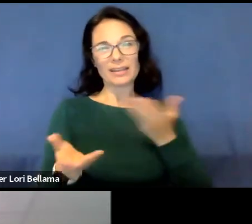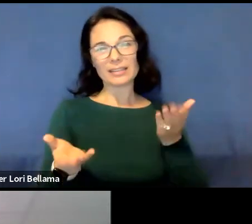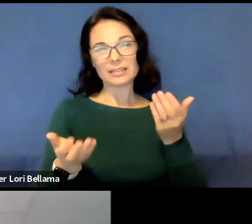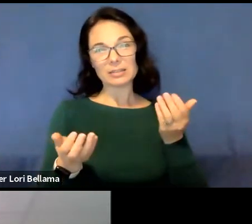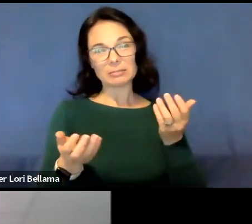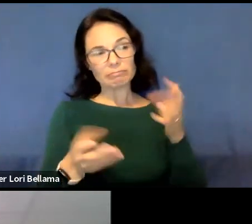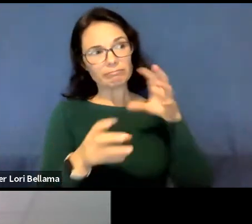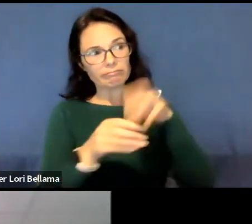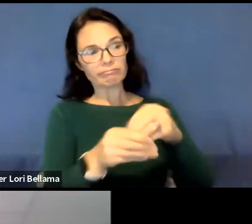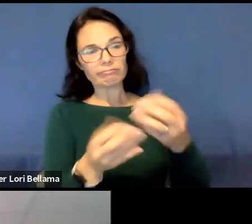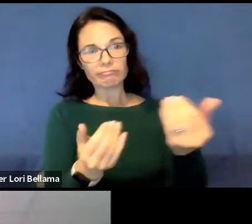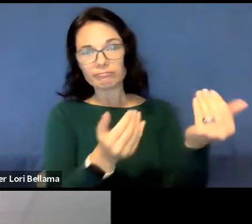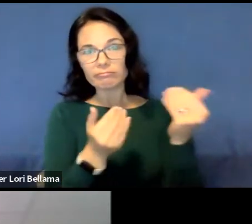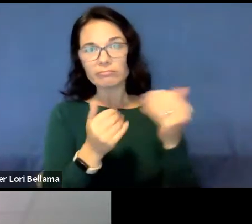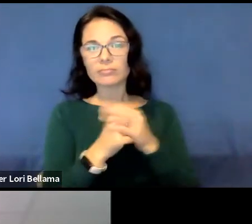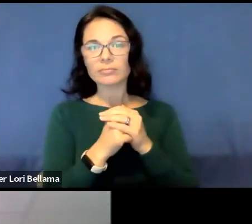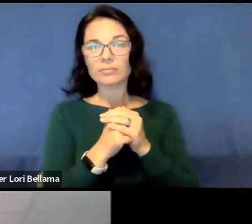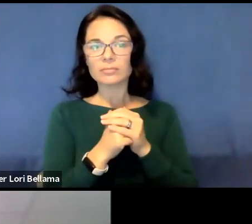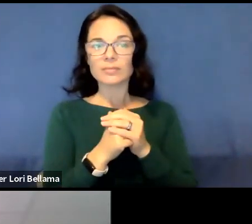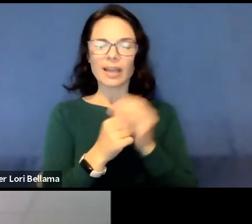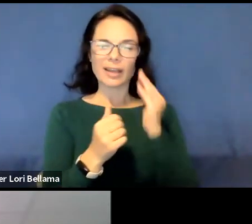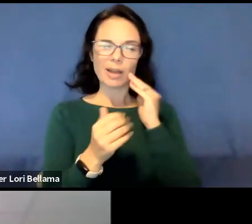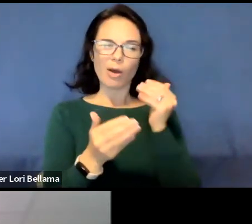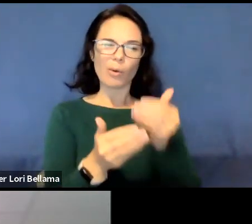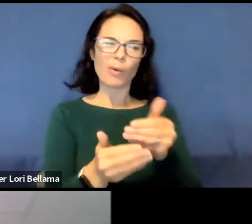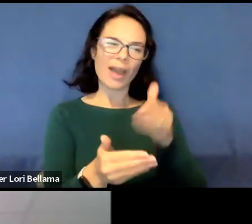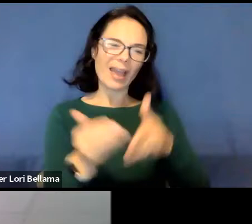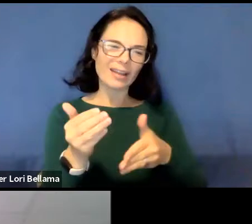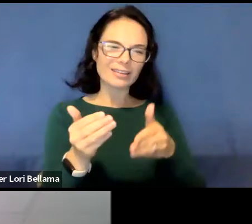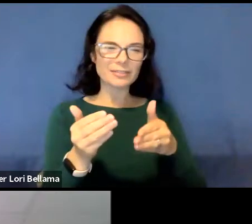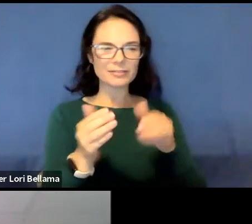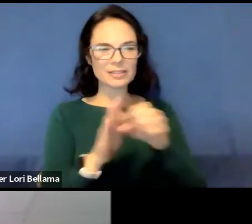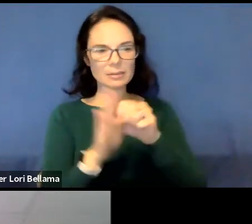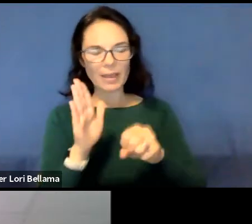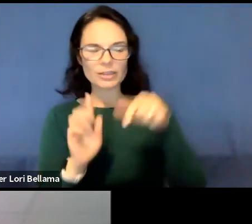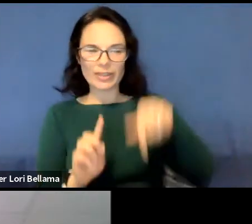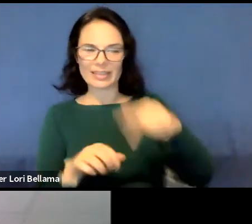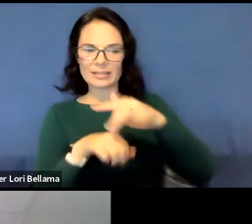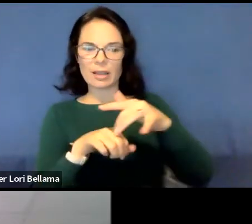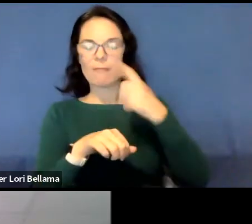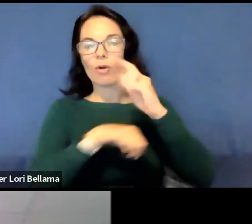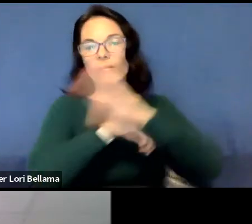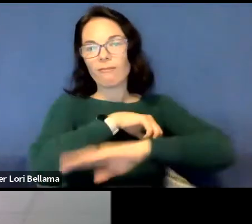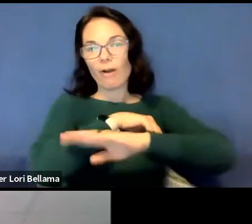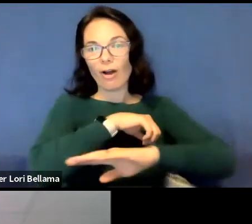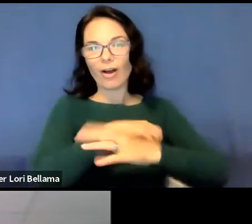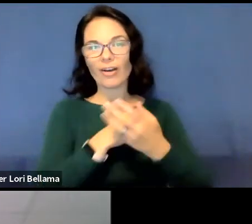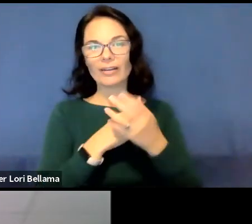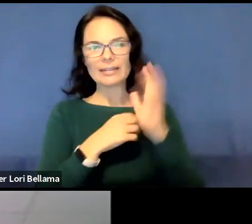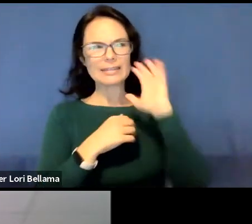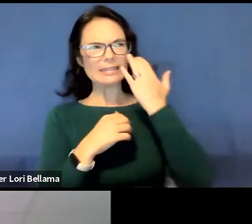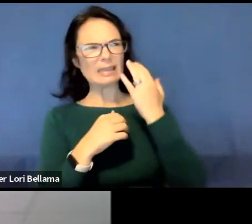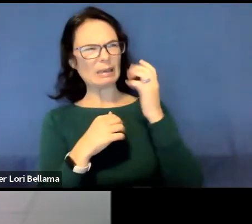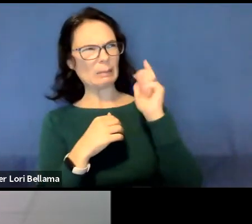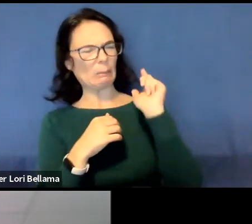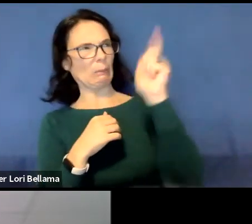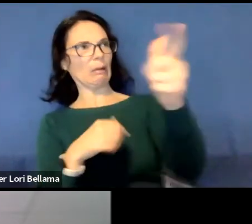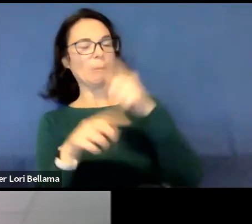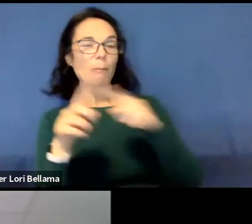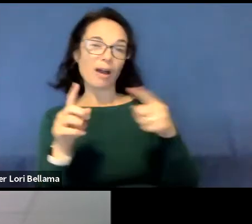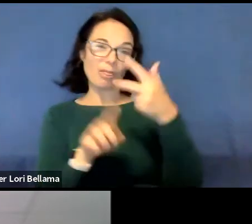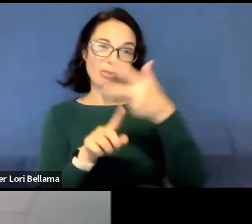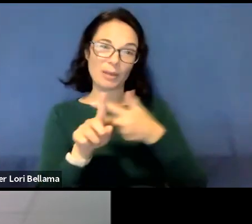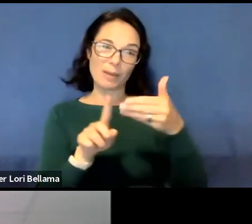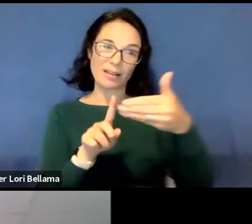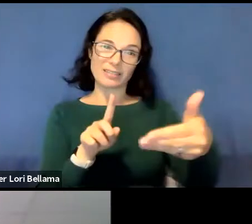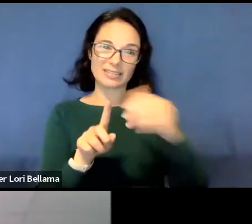semester, but these vacancies are for the fall. And I know it seems like it's a far away, but it's really not. It's only 3 months away. So when I send that